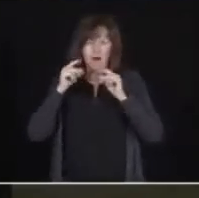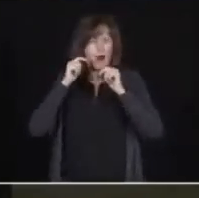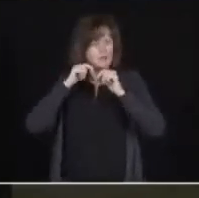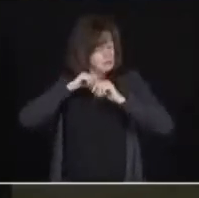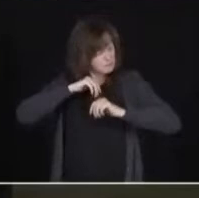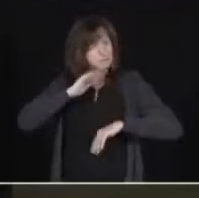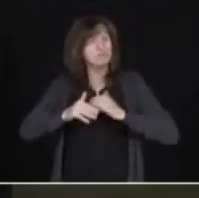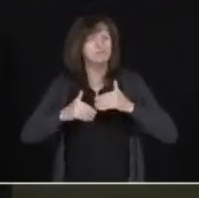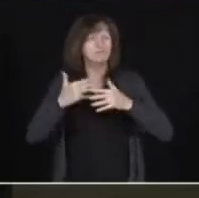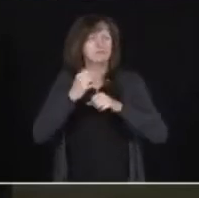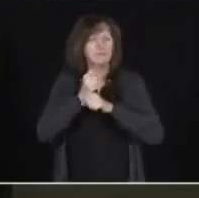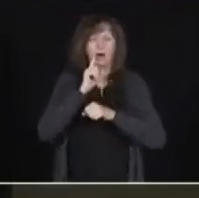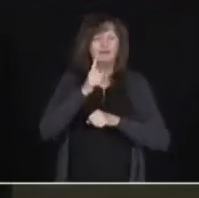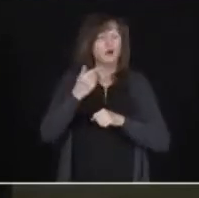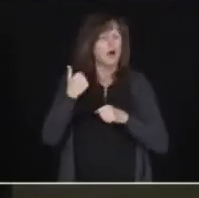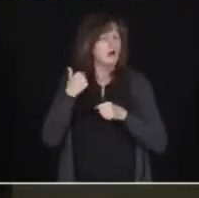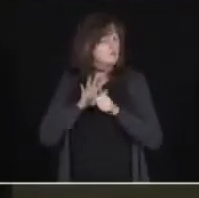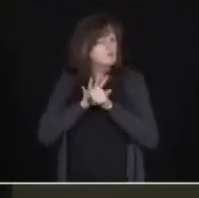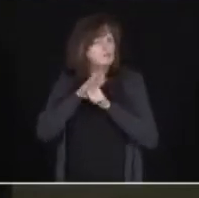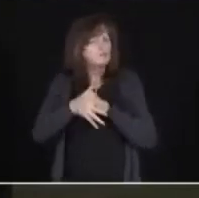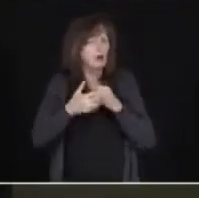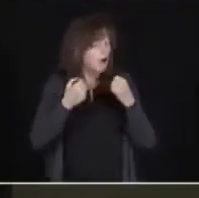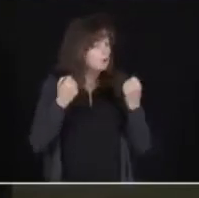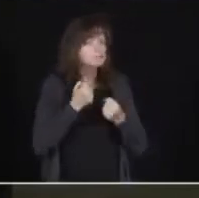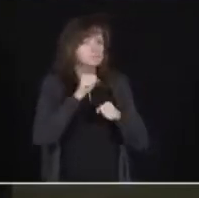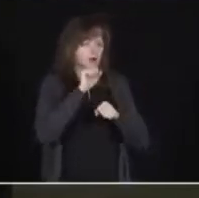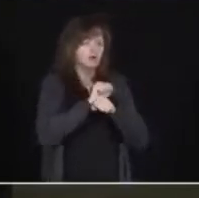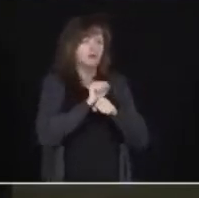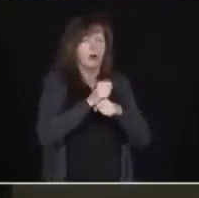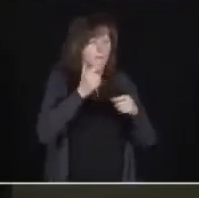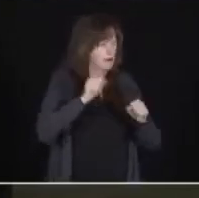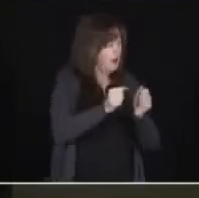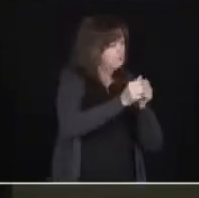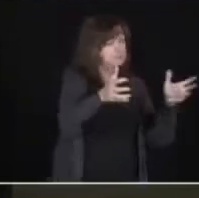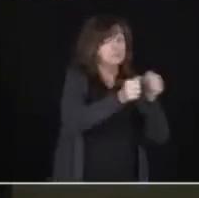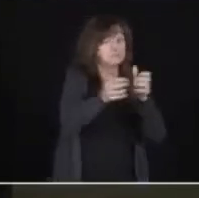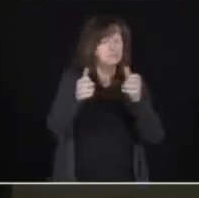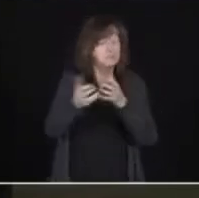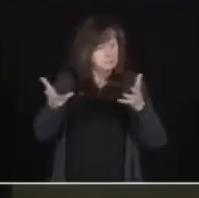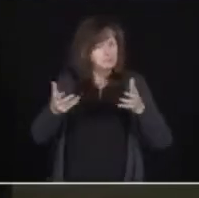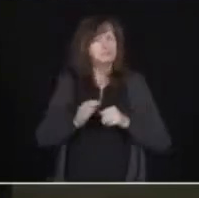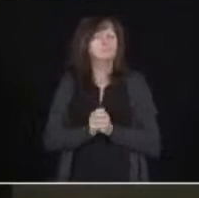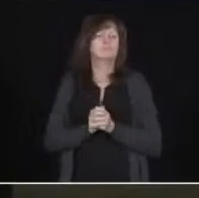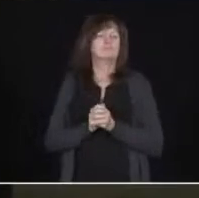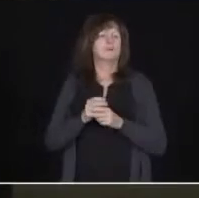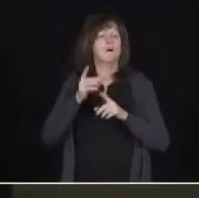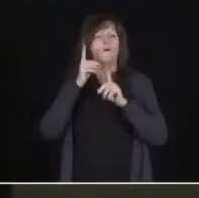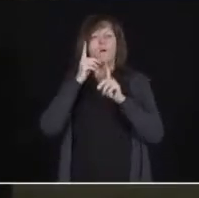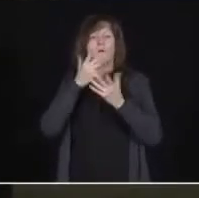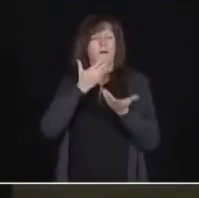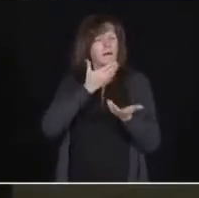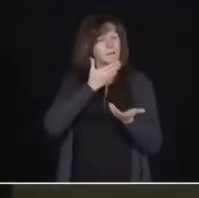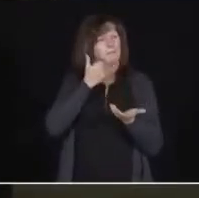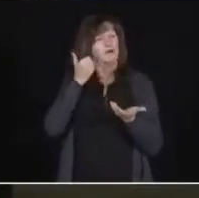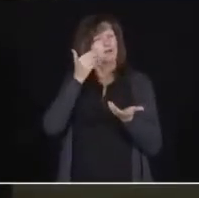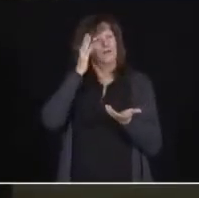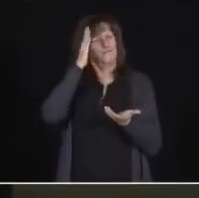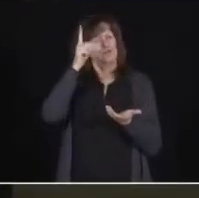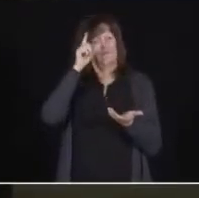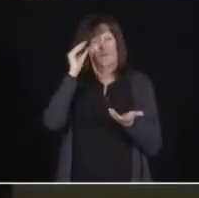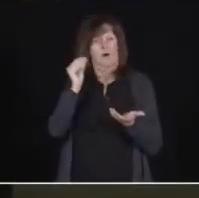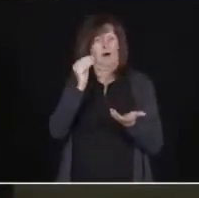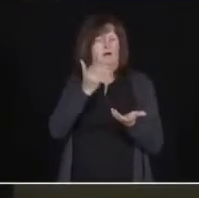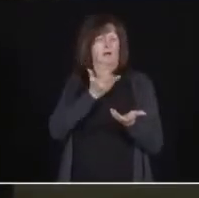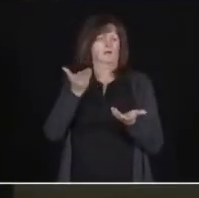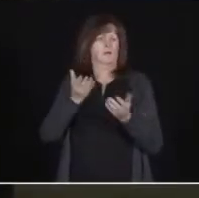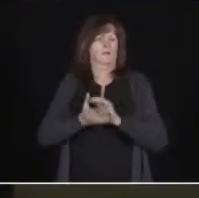safer communities as we work towards a brighter economic future. Thank you. Je vous remercie. I'll now turn it over to my friend